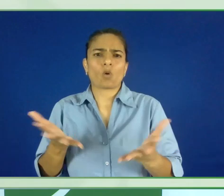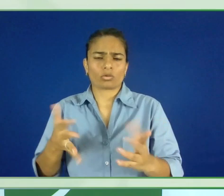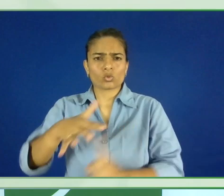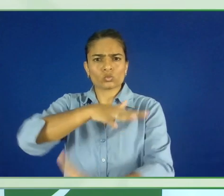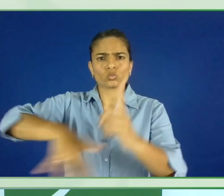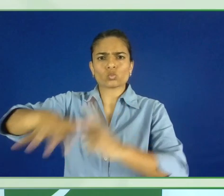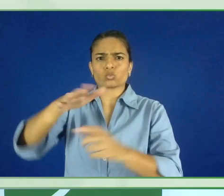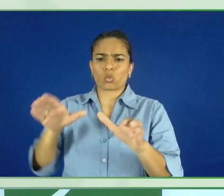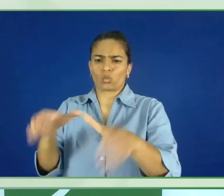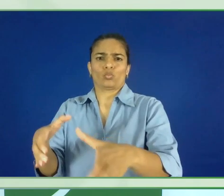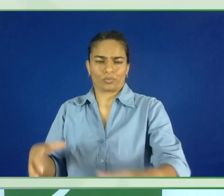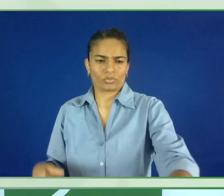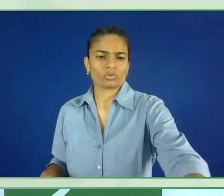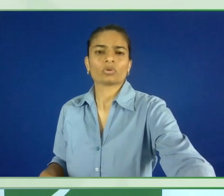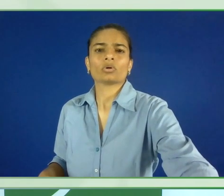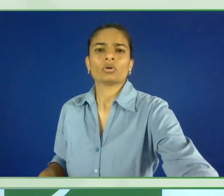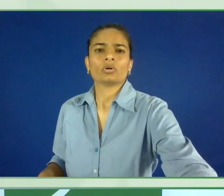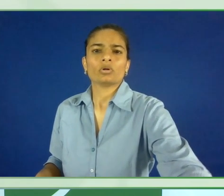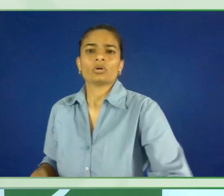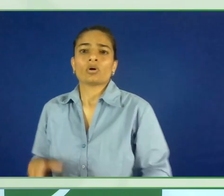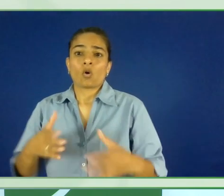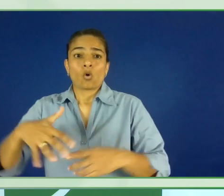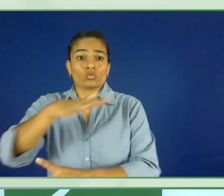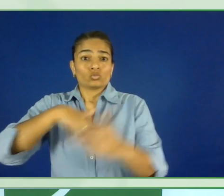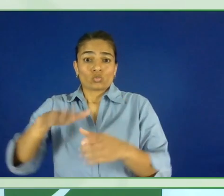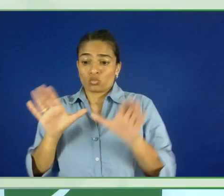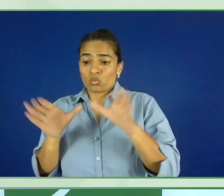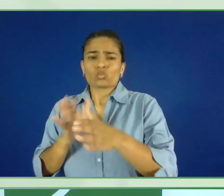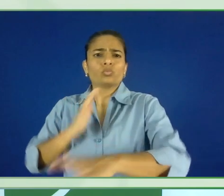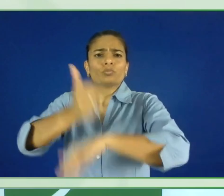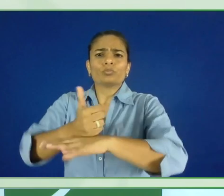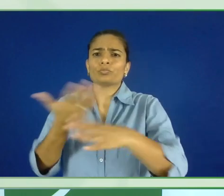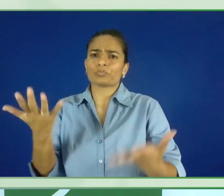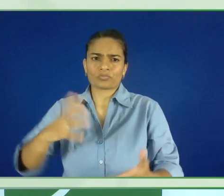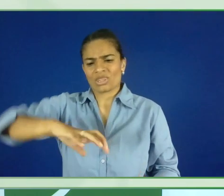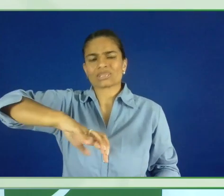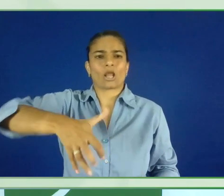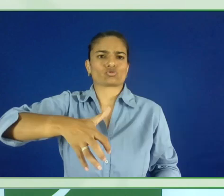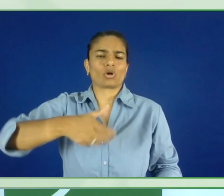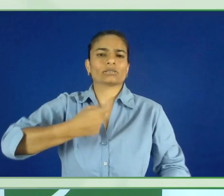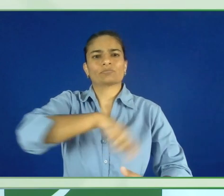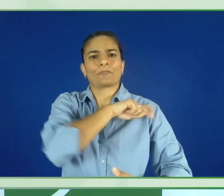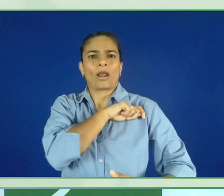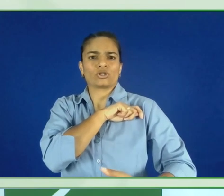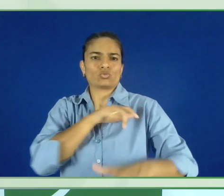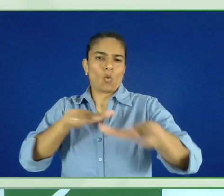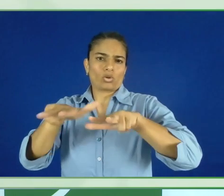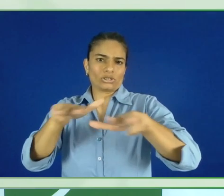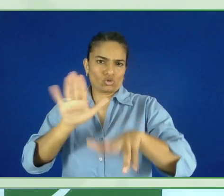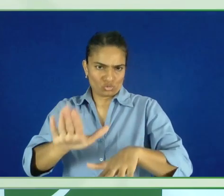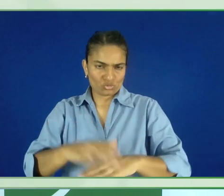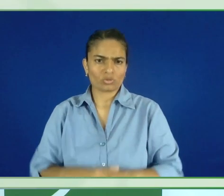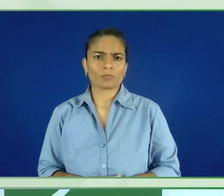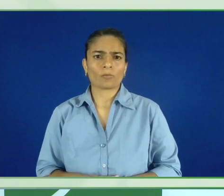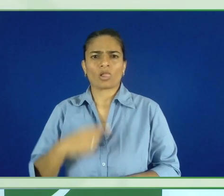the National Spanish Organization of the Blind. So we are the fourth employer in Spain. So you can